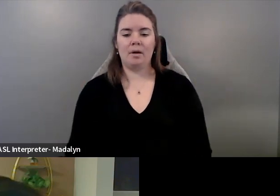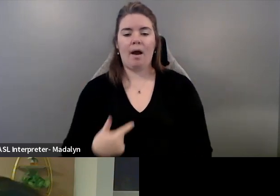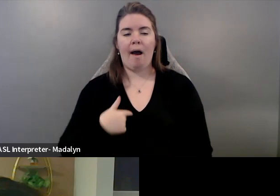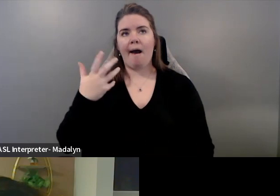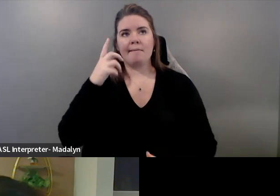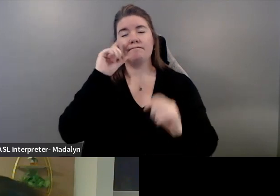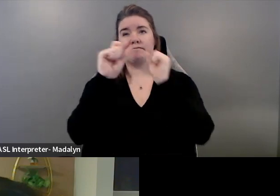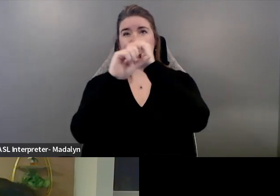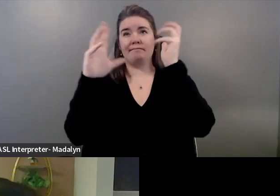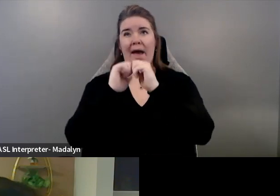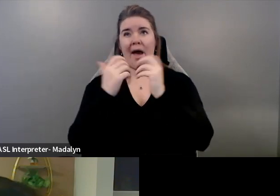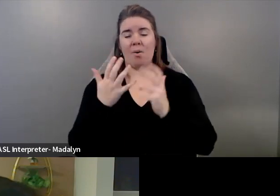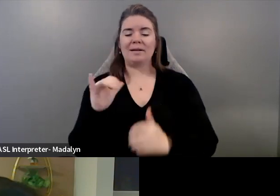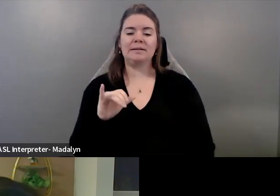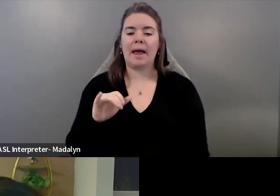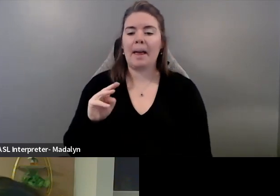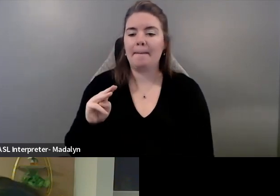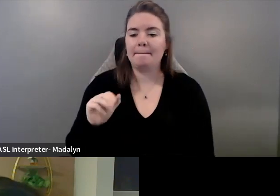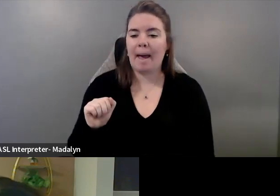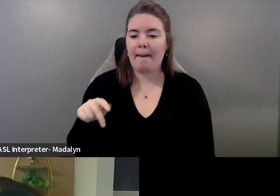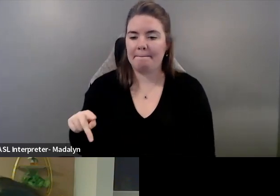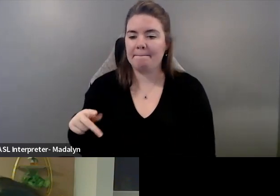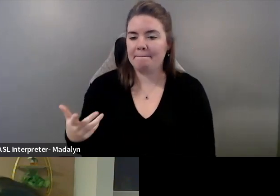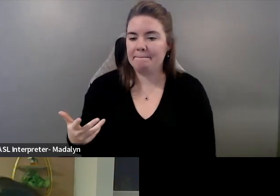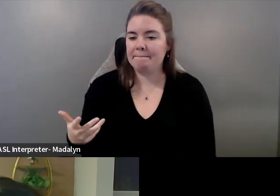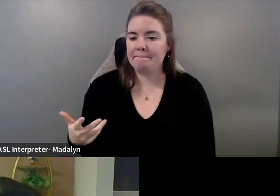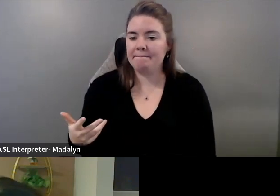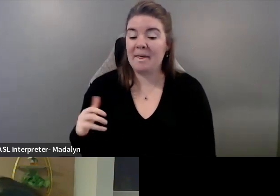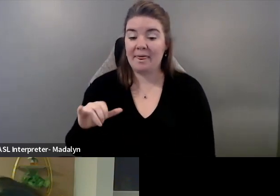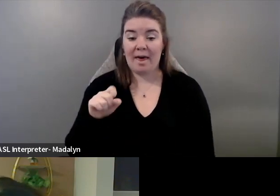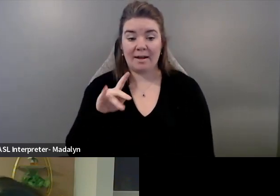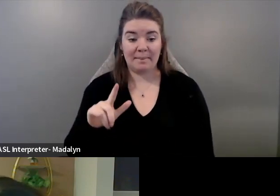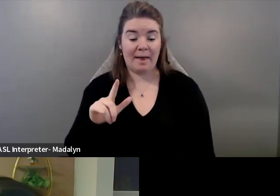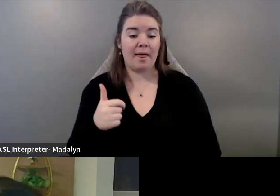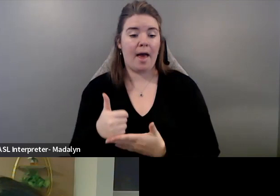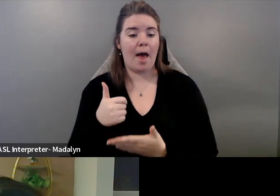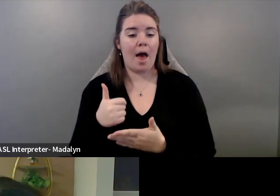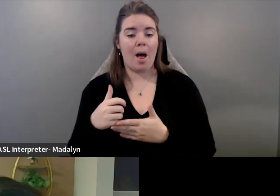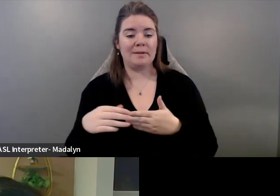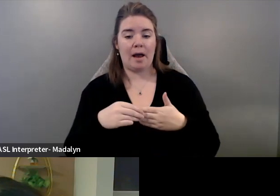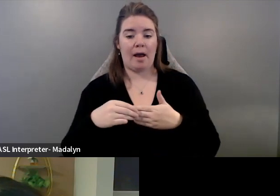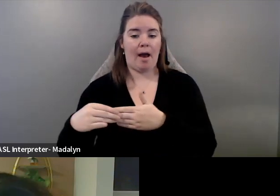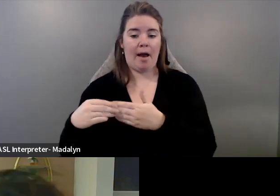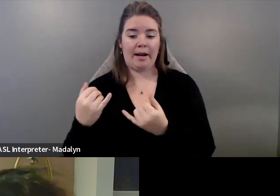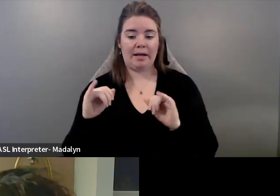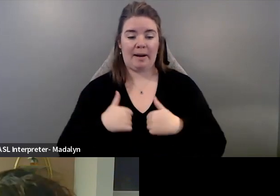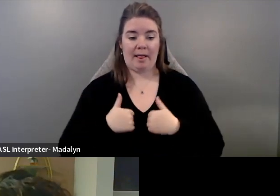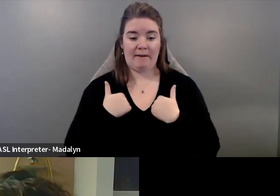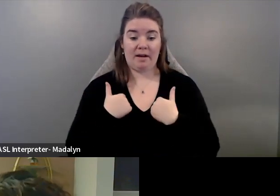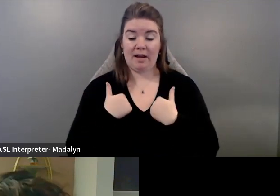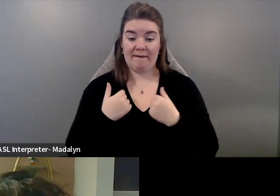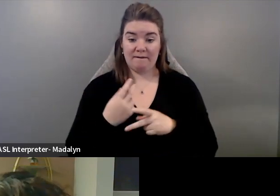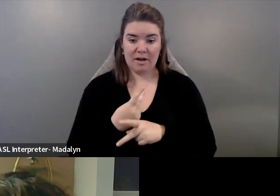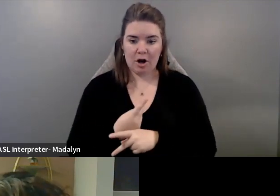roadmap. Basically, this bill helps guide independent living in your state by figuring out the SIL